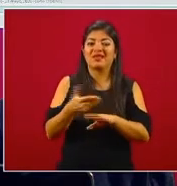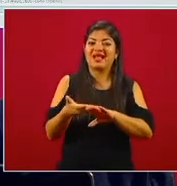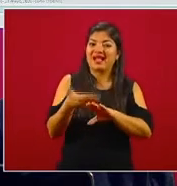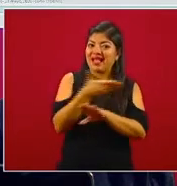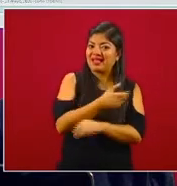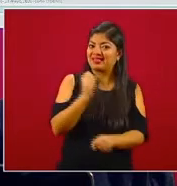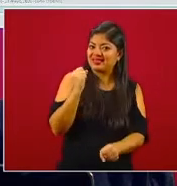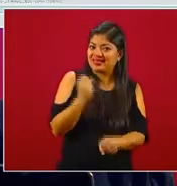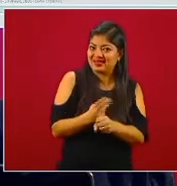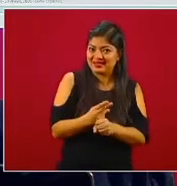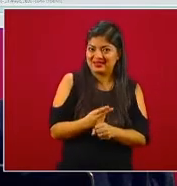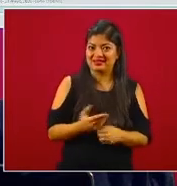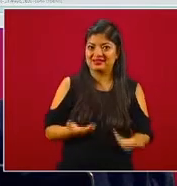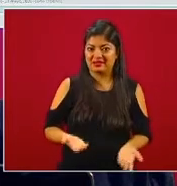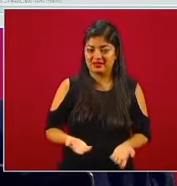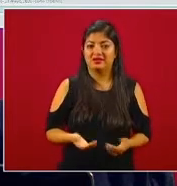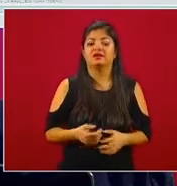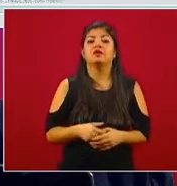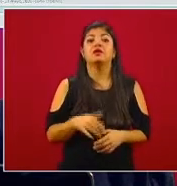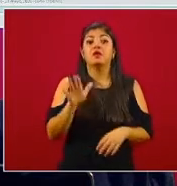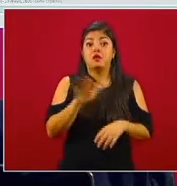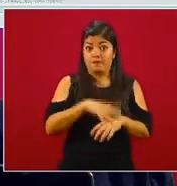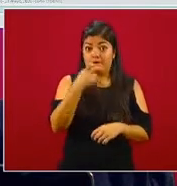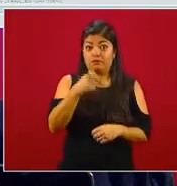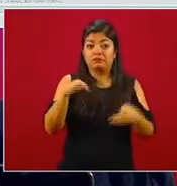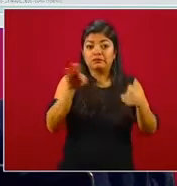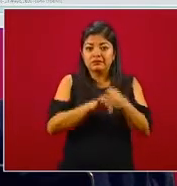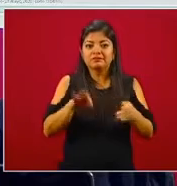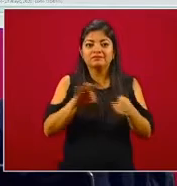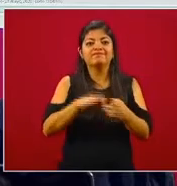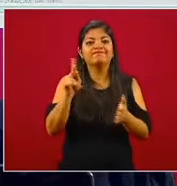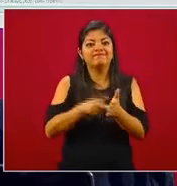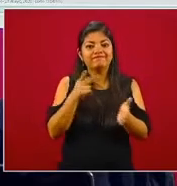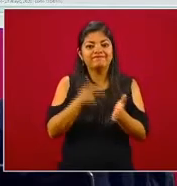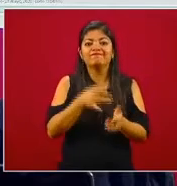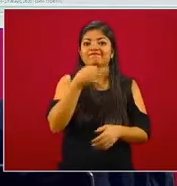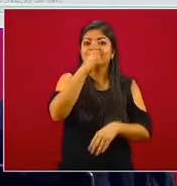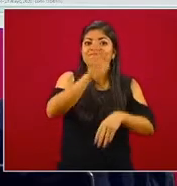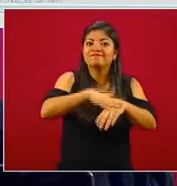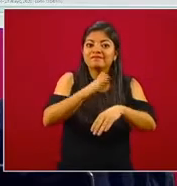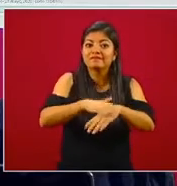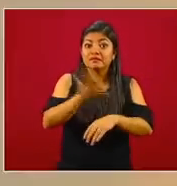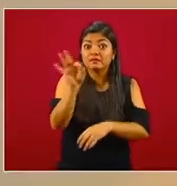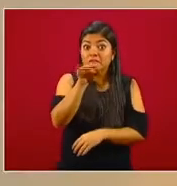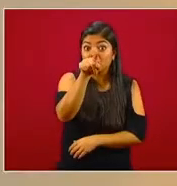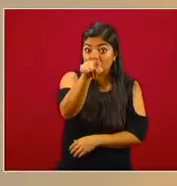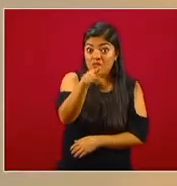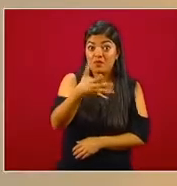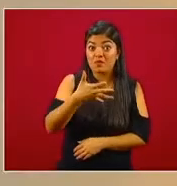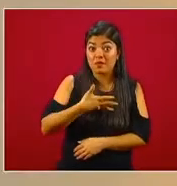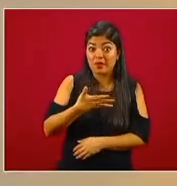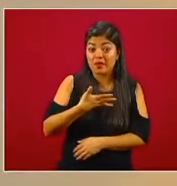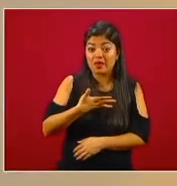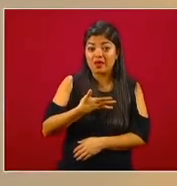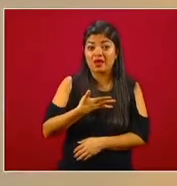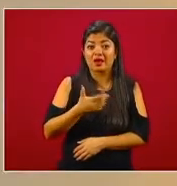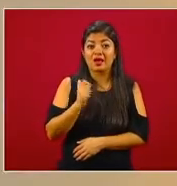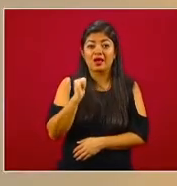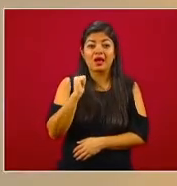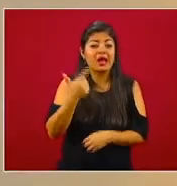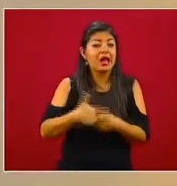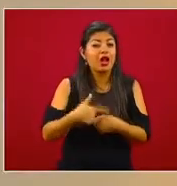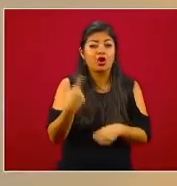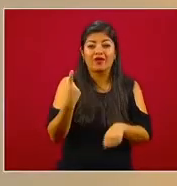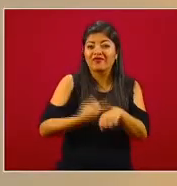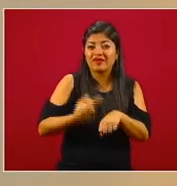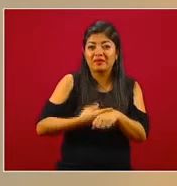if temprana they posible. are Por eso facing complication frecuentemente risk, repetimos este and they mensaje. should do it as Si usted es early una as possible. persona que That's why tiene we alguna